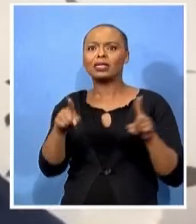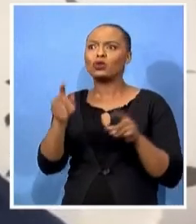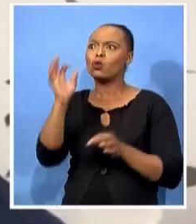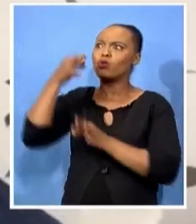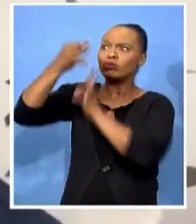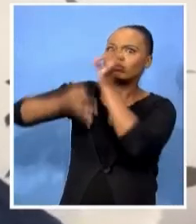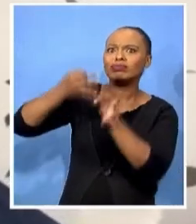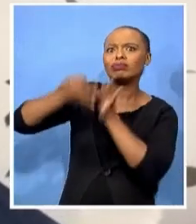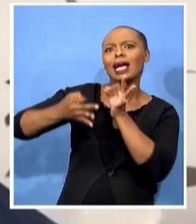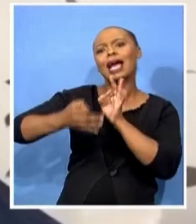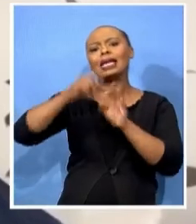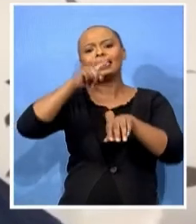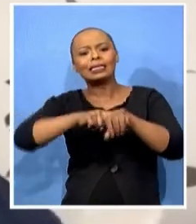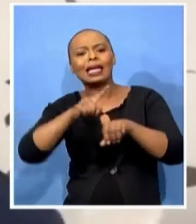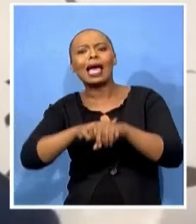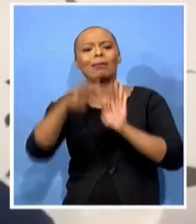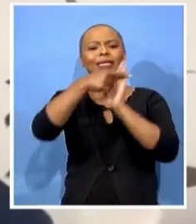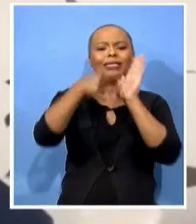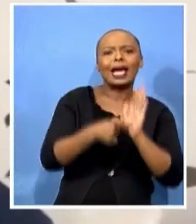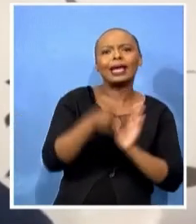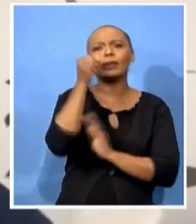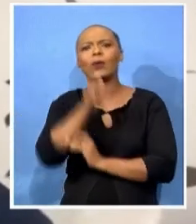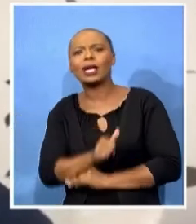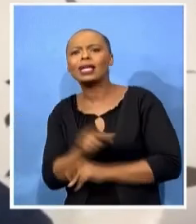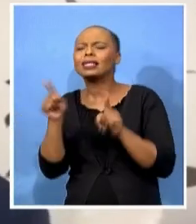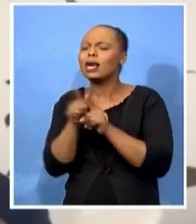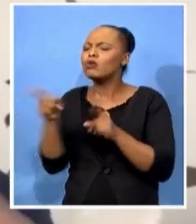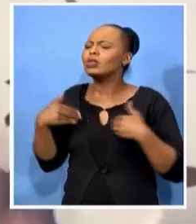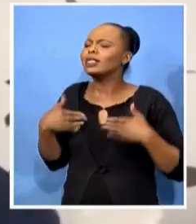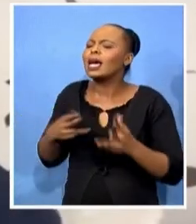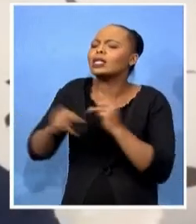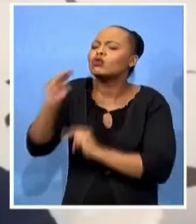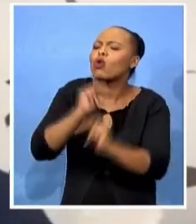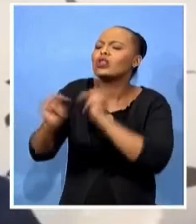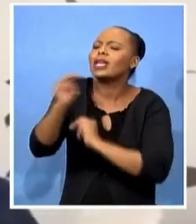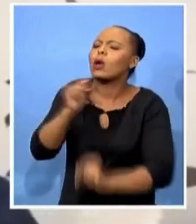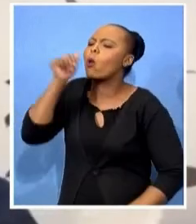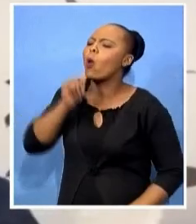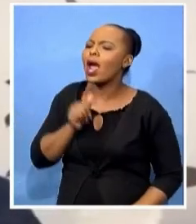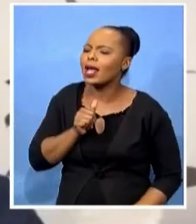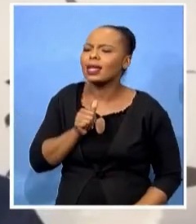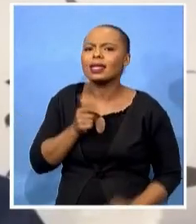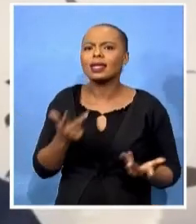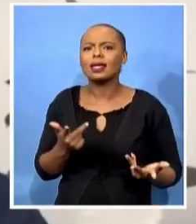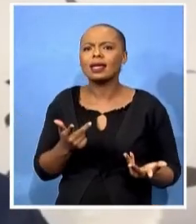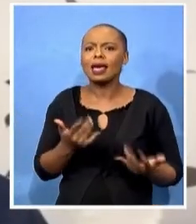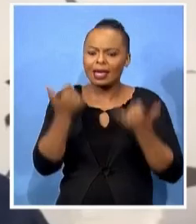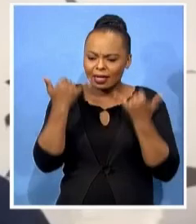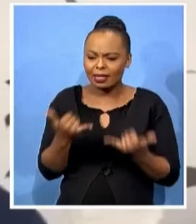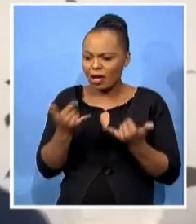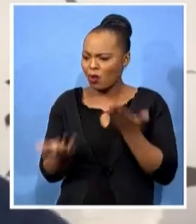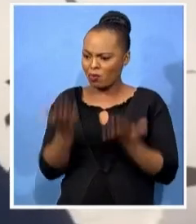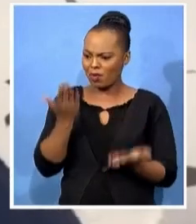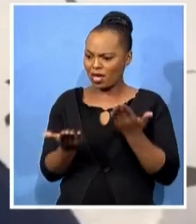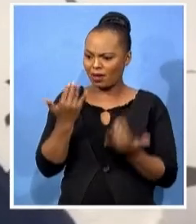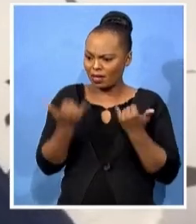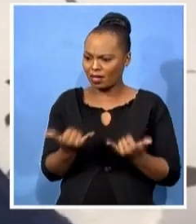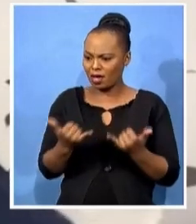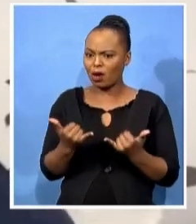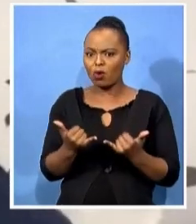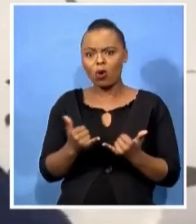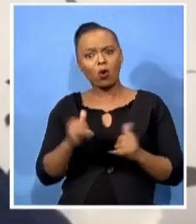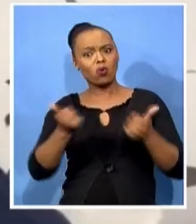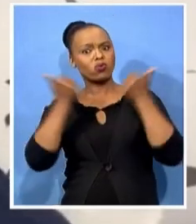And when are we talking? Well, are we already at a stage where we're talking acquisition? Are we already at the stage where we're talking,